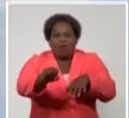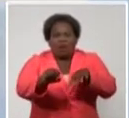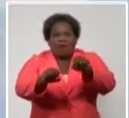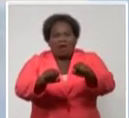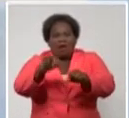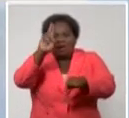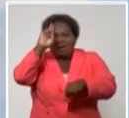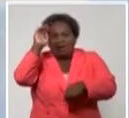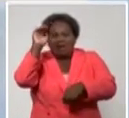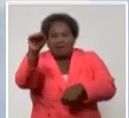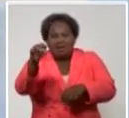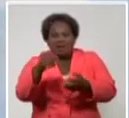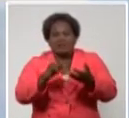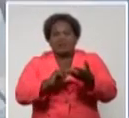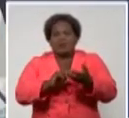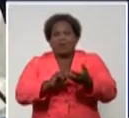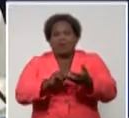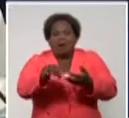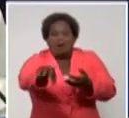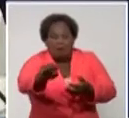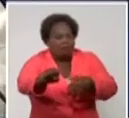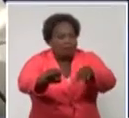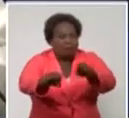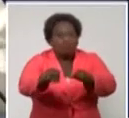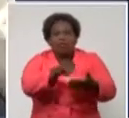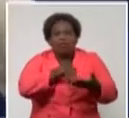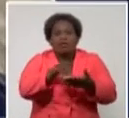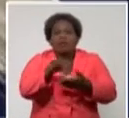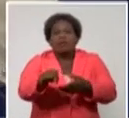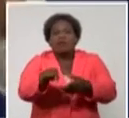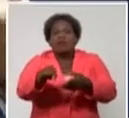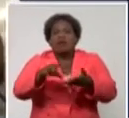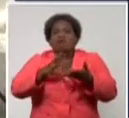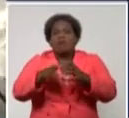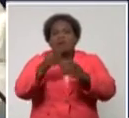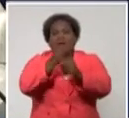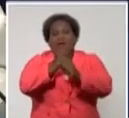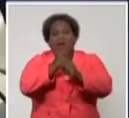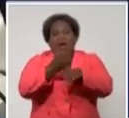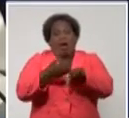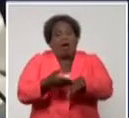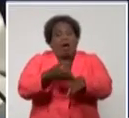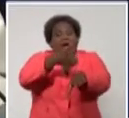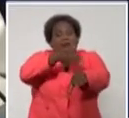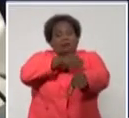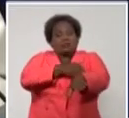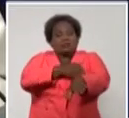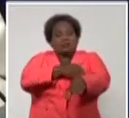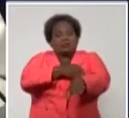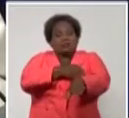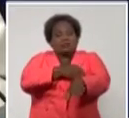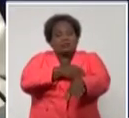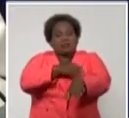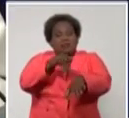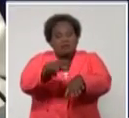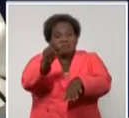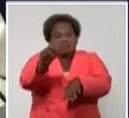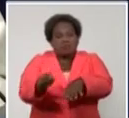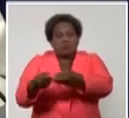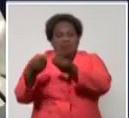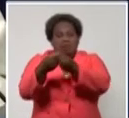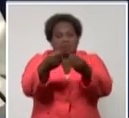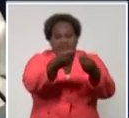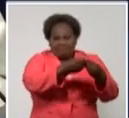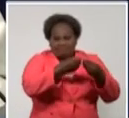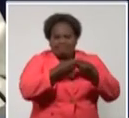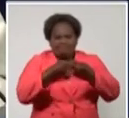treat patients, as well as administer preventative treatments to at-risk groups. As such, today,